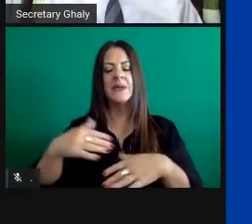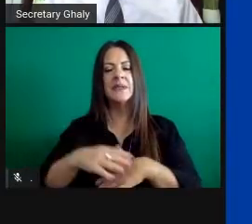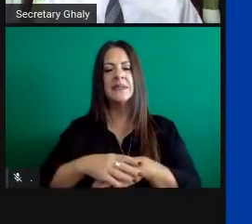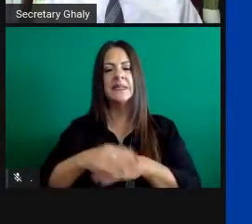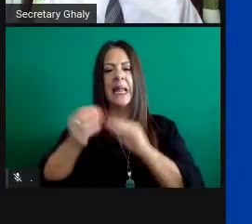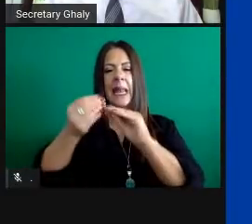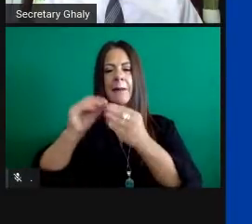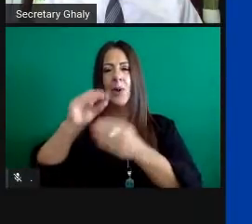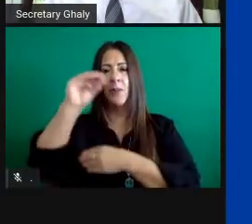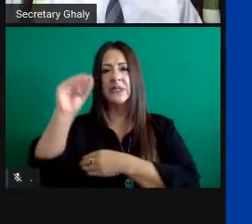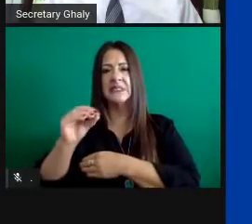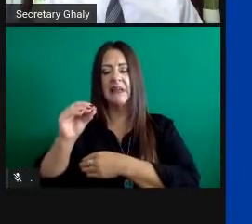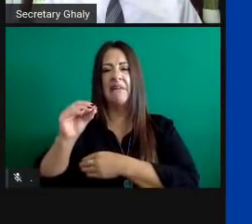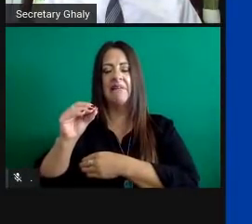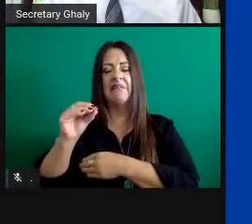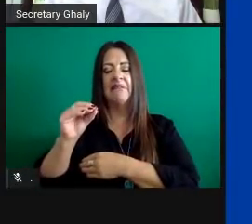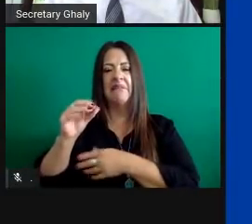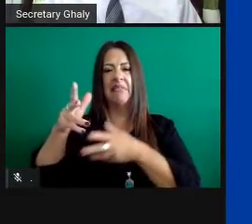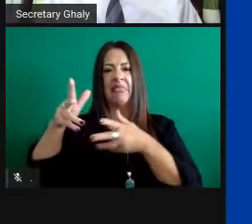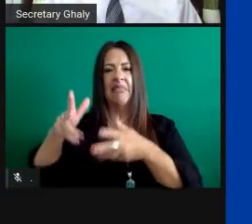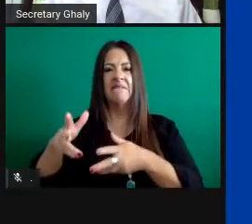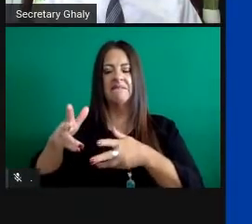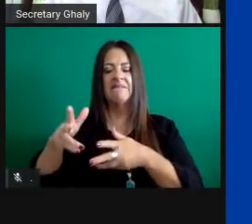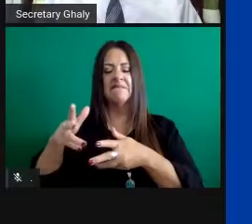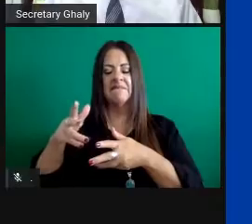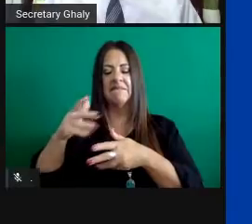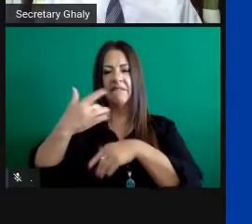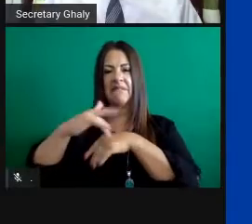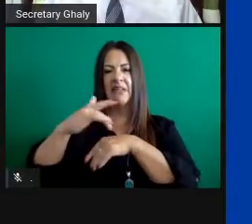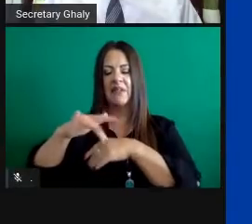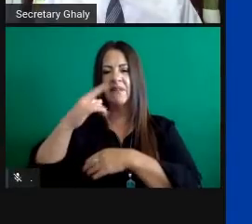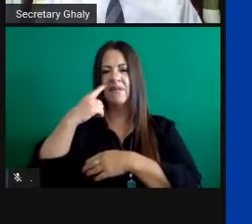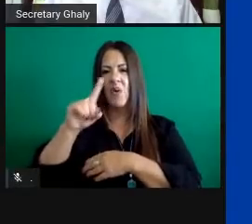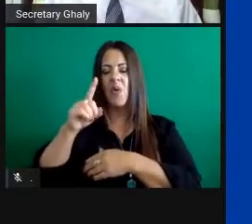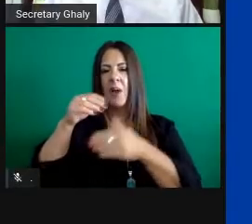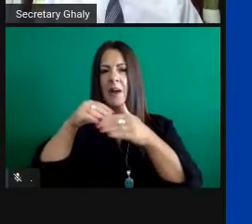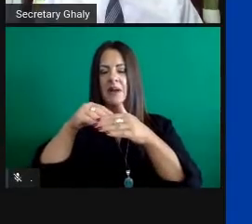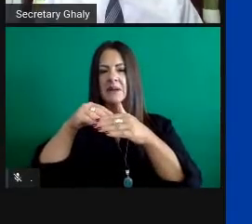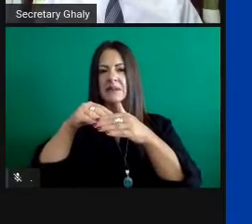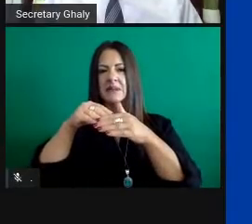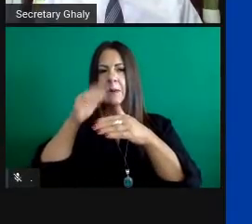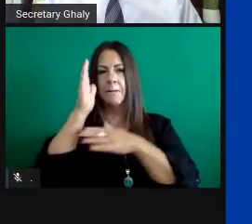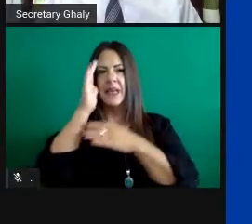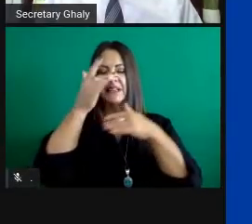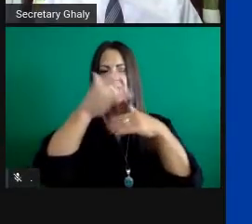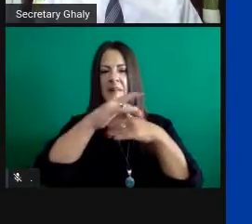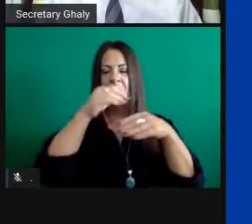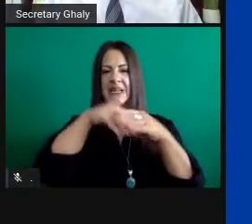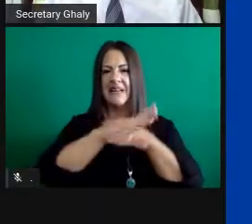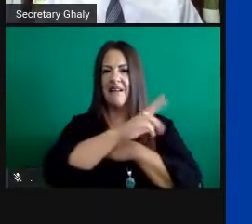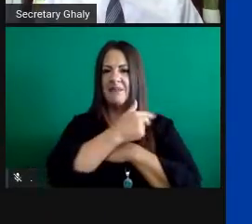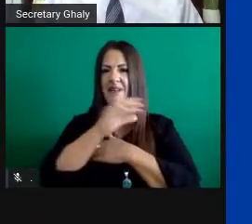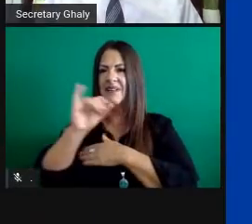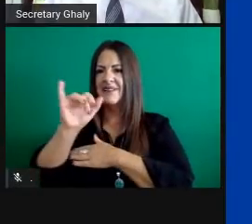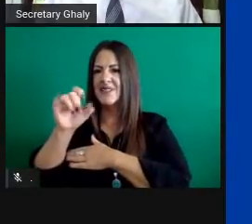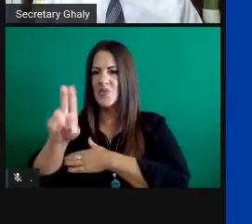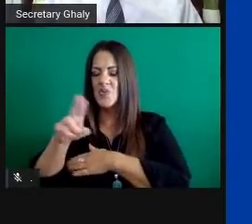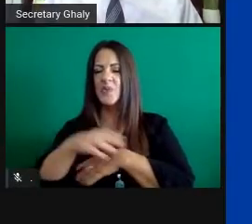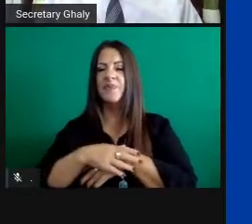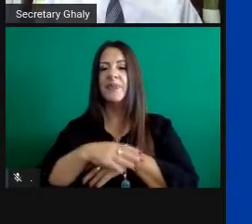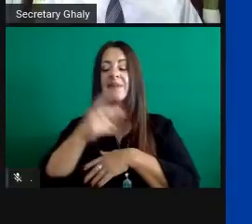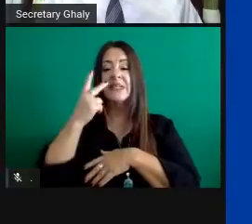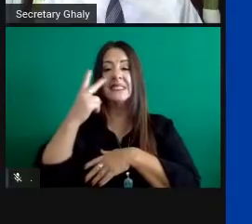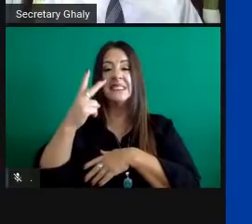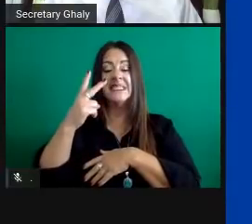have a small remaining percentage of ICU beds open. As you move farther north, you